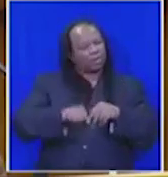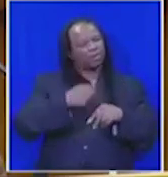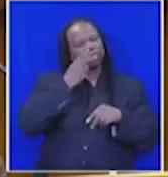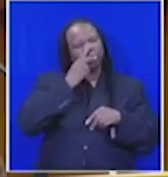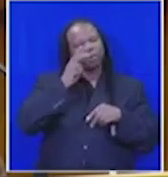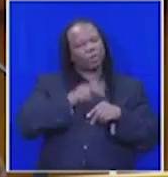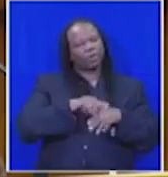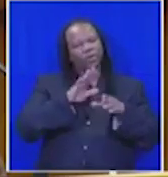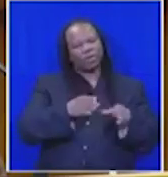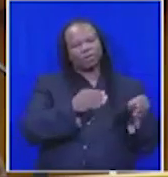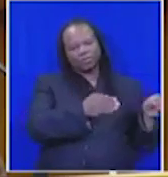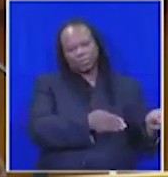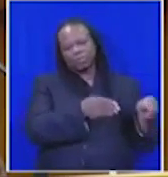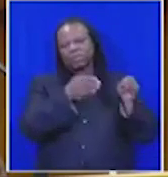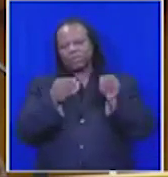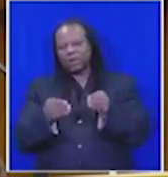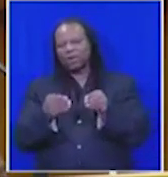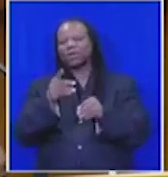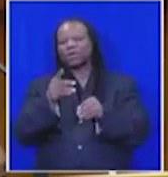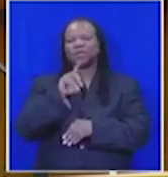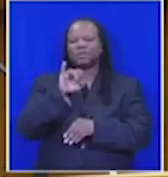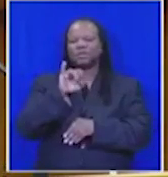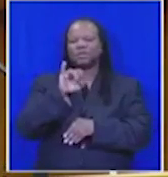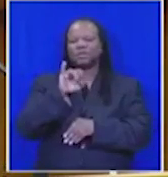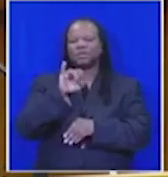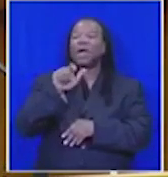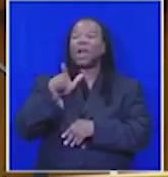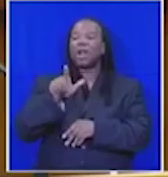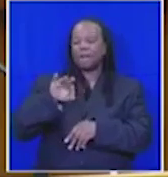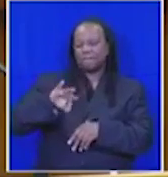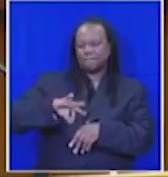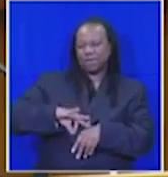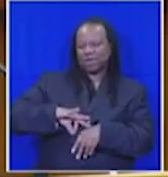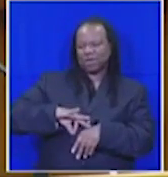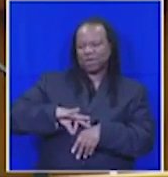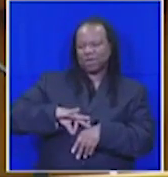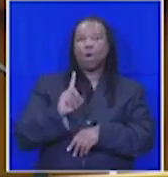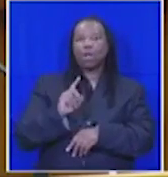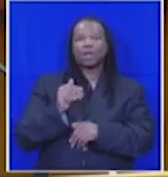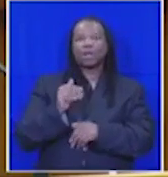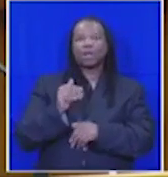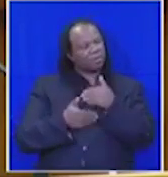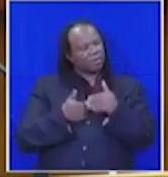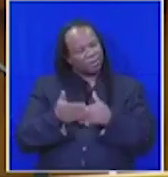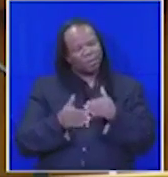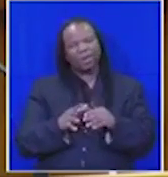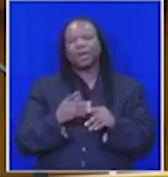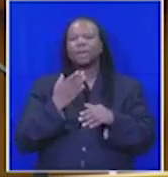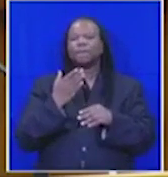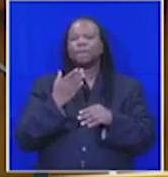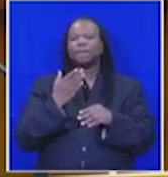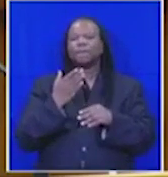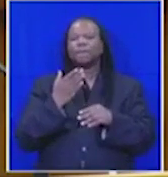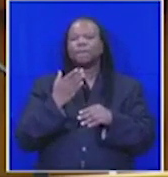benefits of the Broadcasting Digital Migration Program. The launch was followed by a series of digital migration Izimbizo